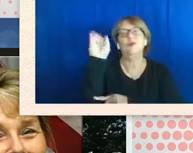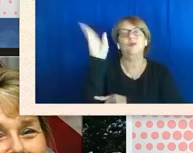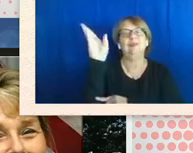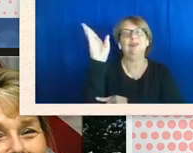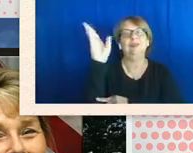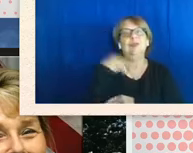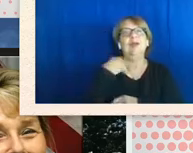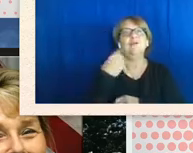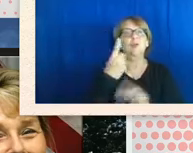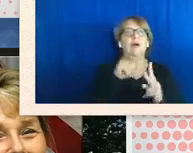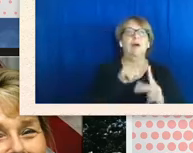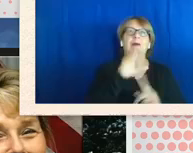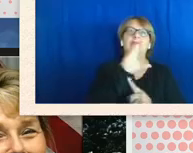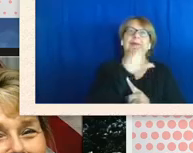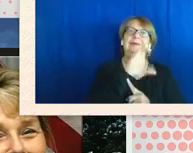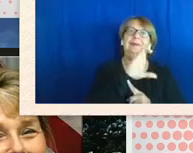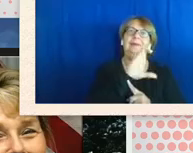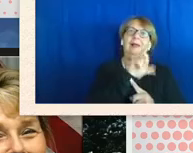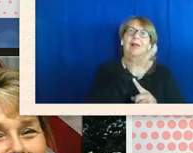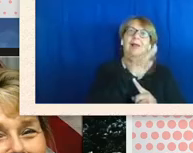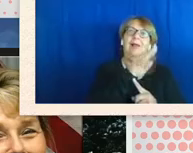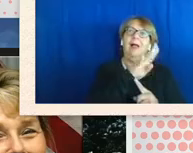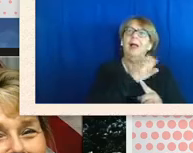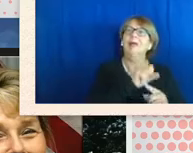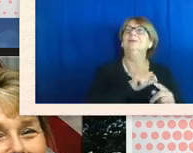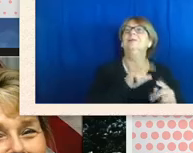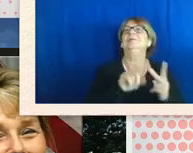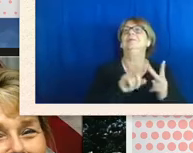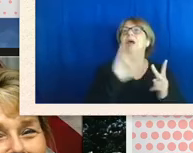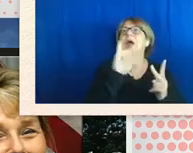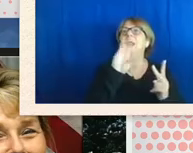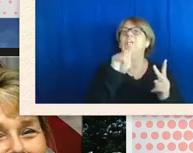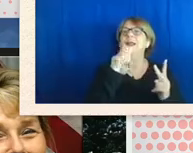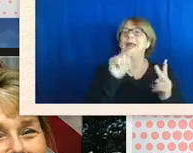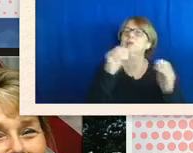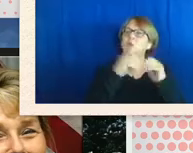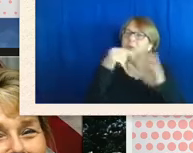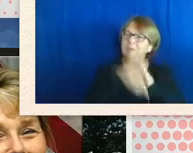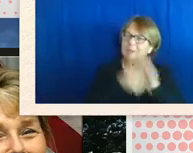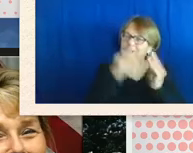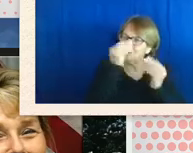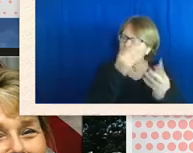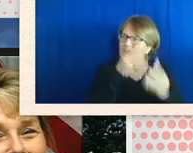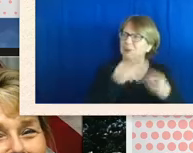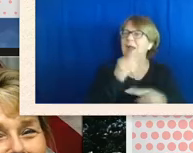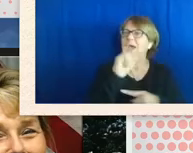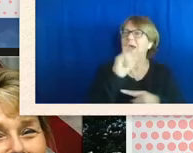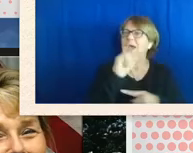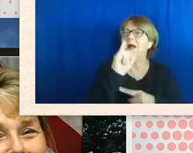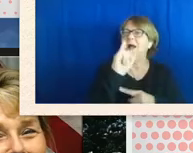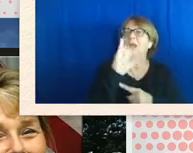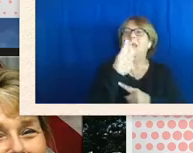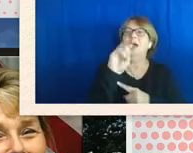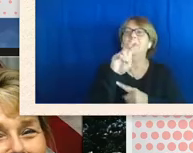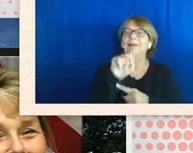Plus, iConnect, more in-depth information about iConnect, zero tolerance,